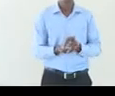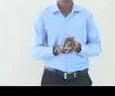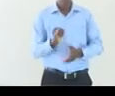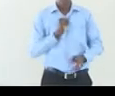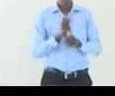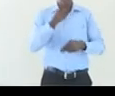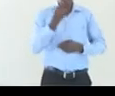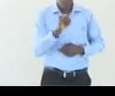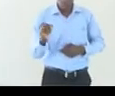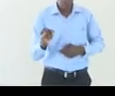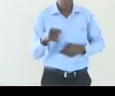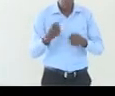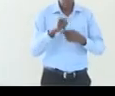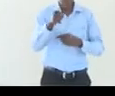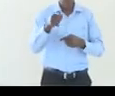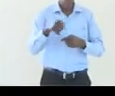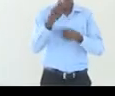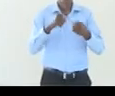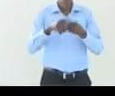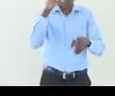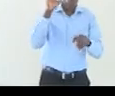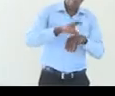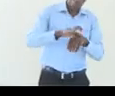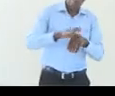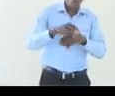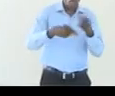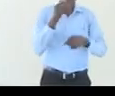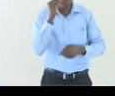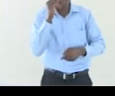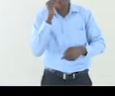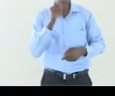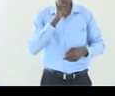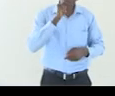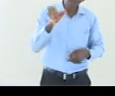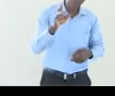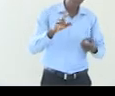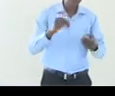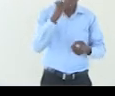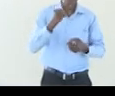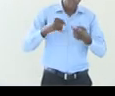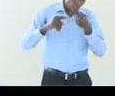I keep saying, if you go to church and you go home and nothing is pricking